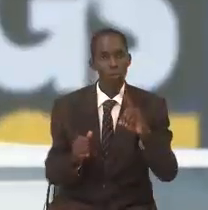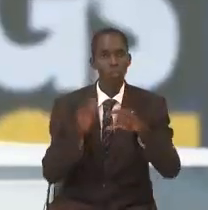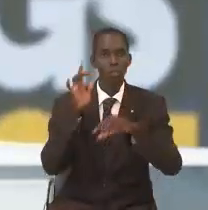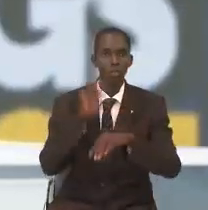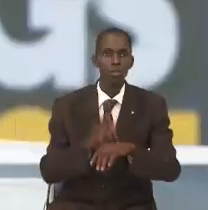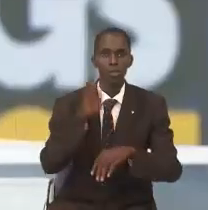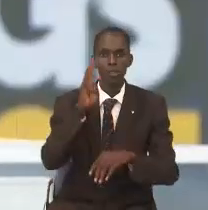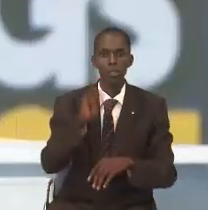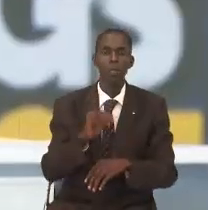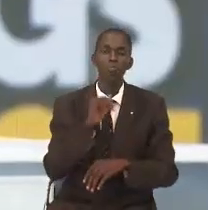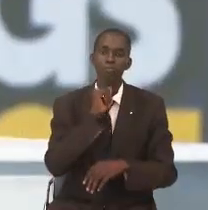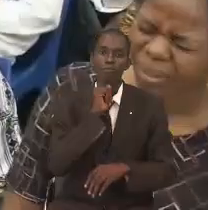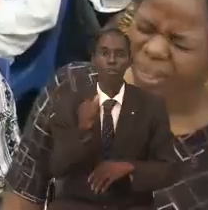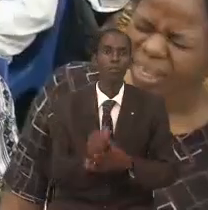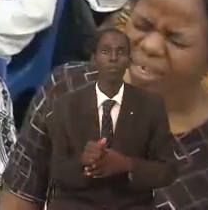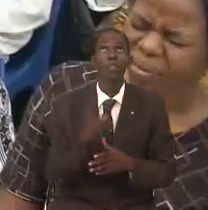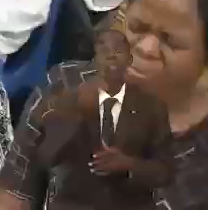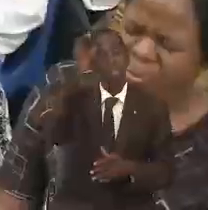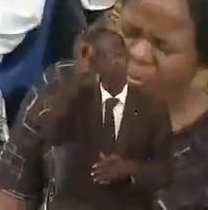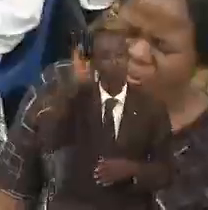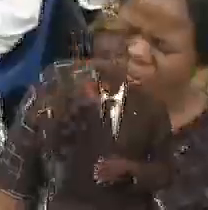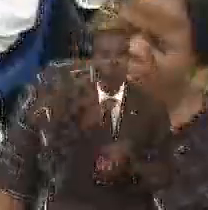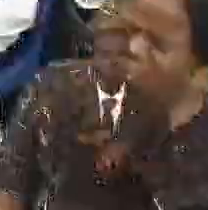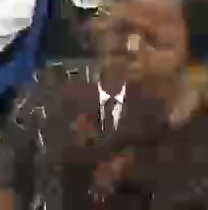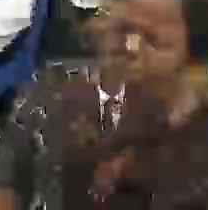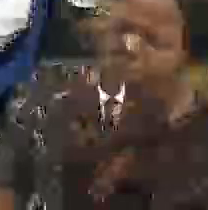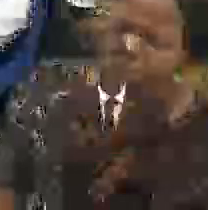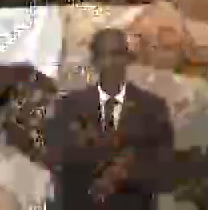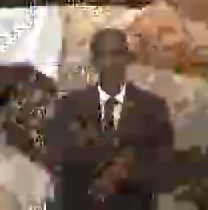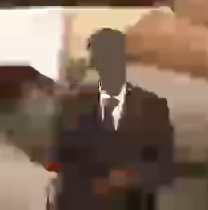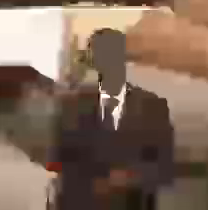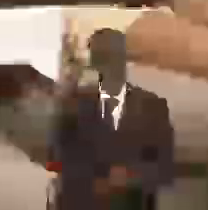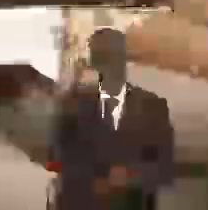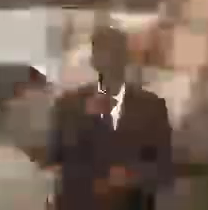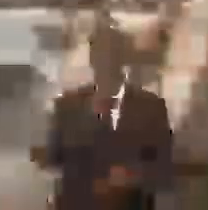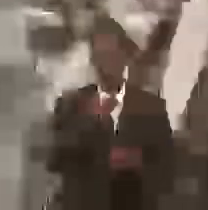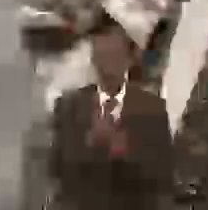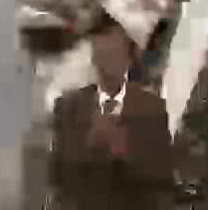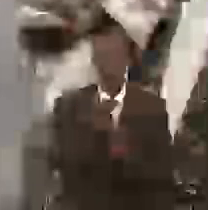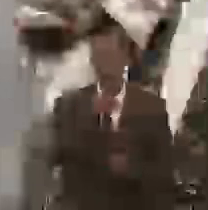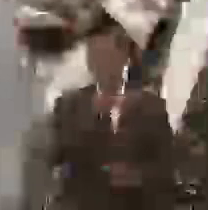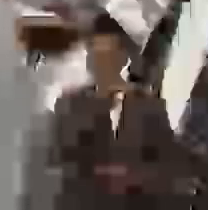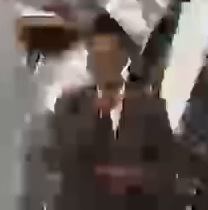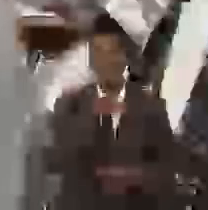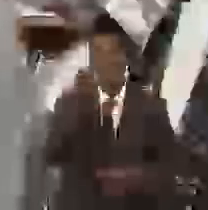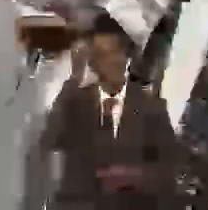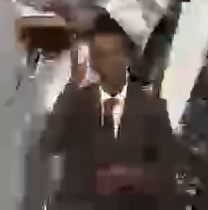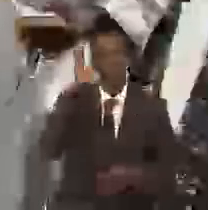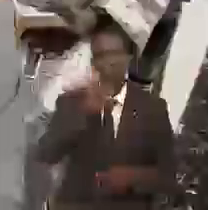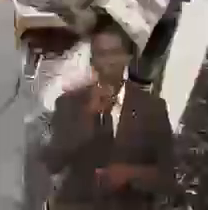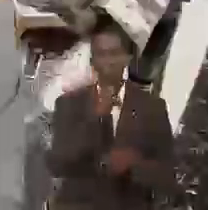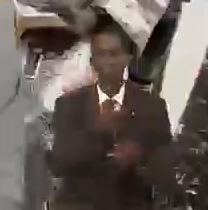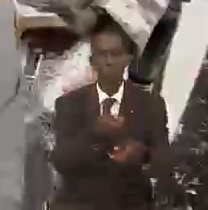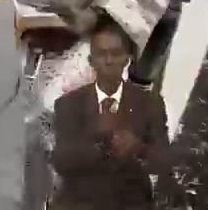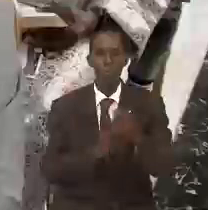not. He will not touch you. He will not defile you. He will not pull you back to your